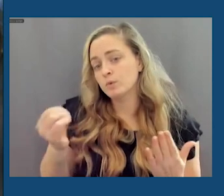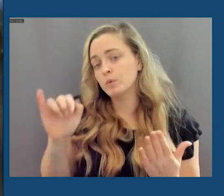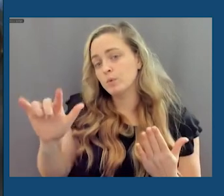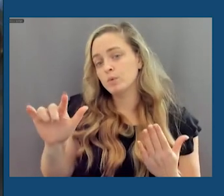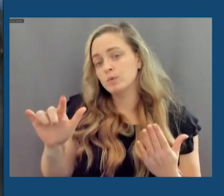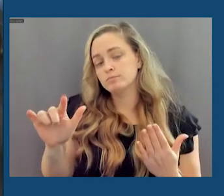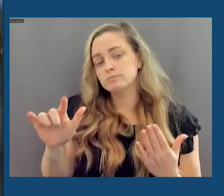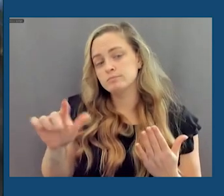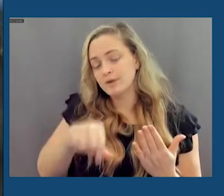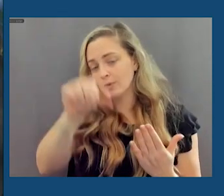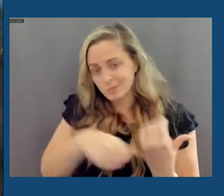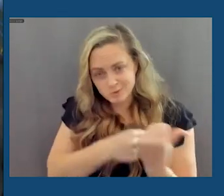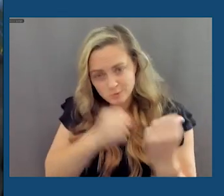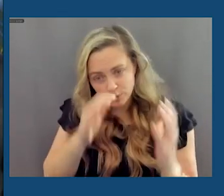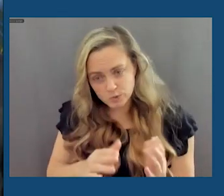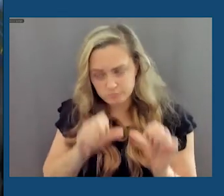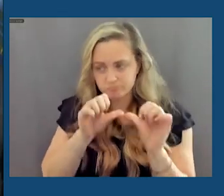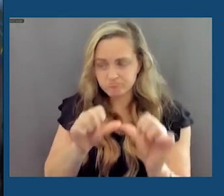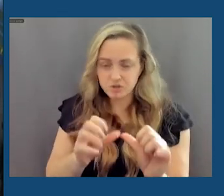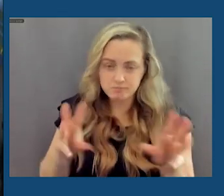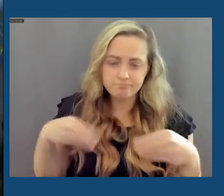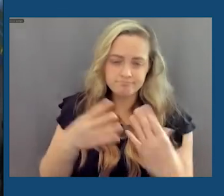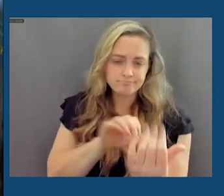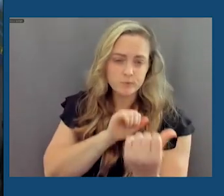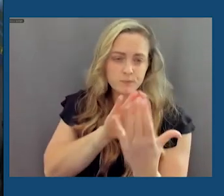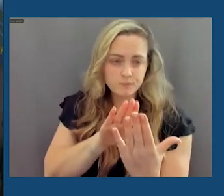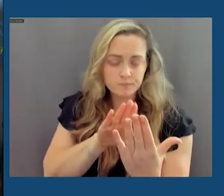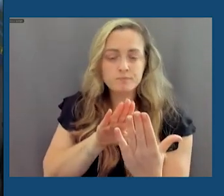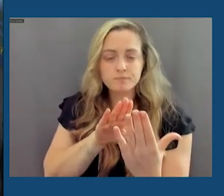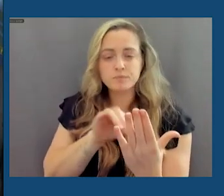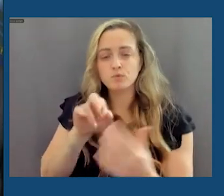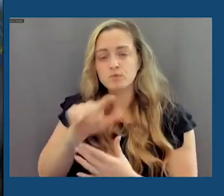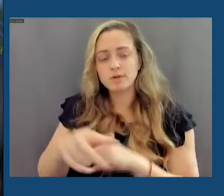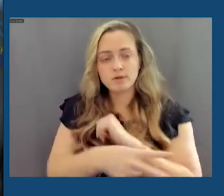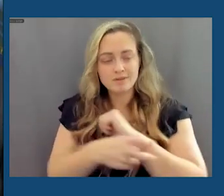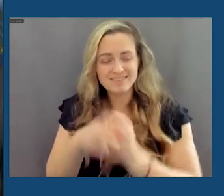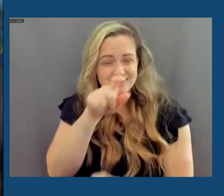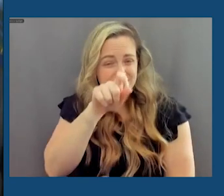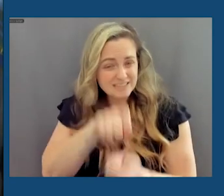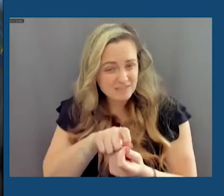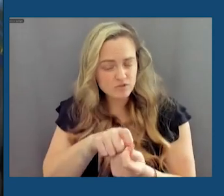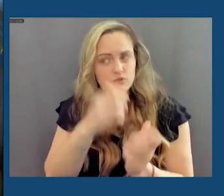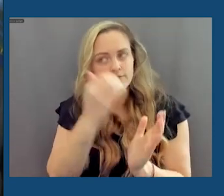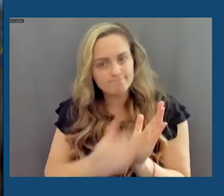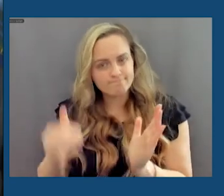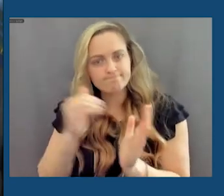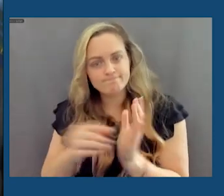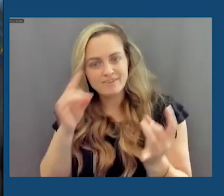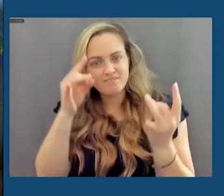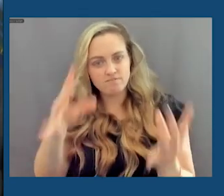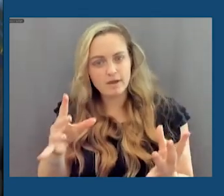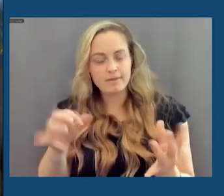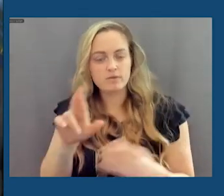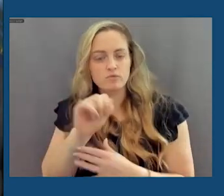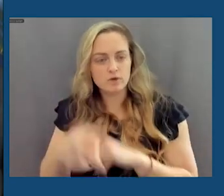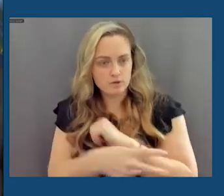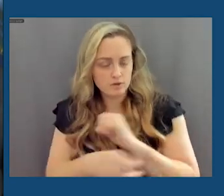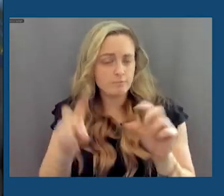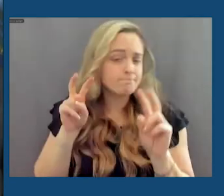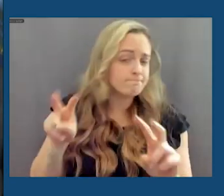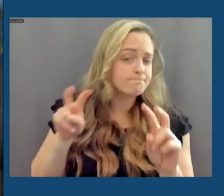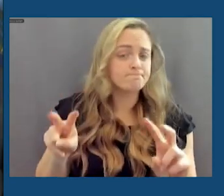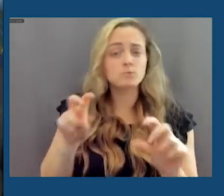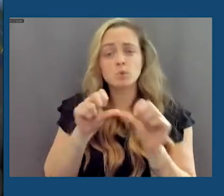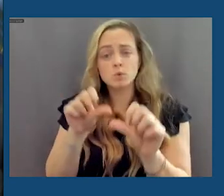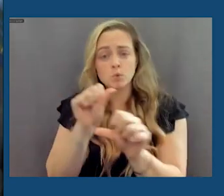Albany supporters, for your continued efforts to tackle retail theft, particularly repeat and violent retail theft. We look forward to continuing our work with